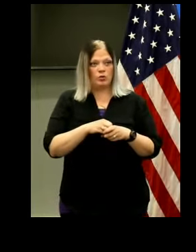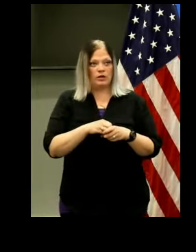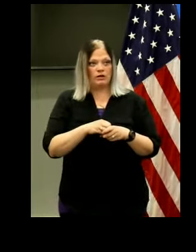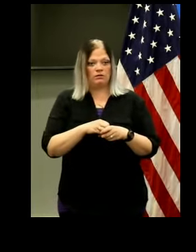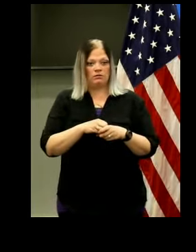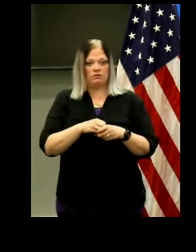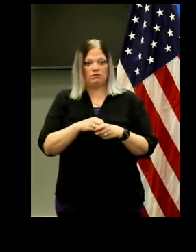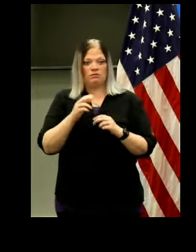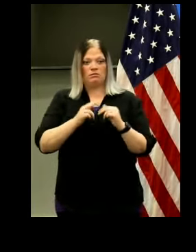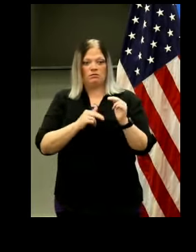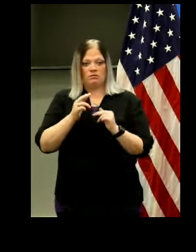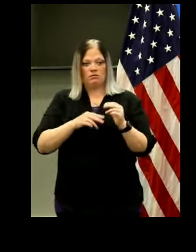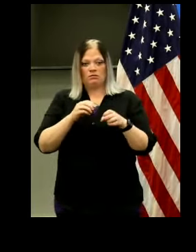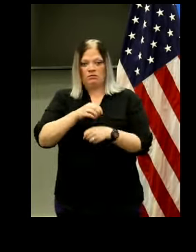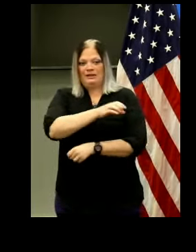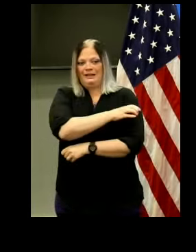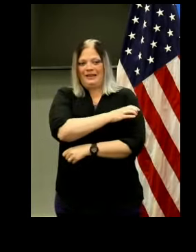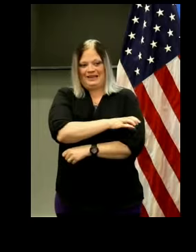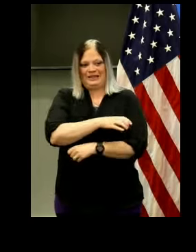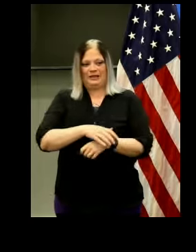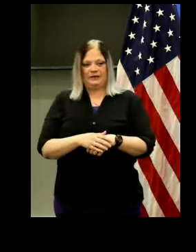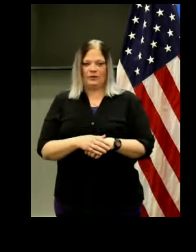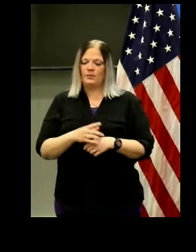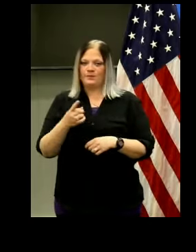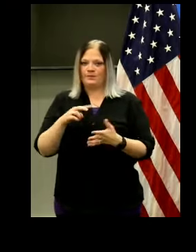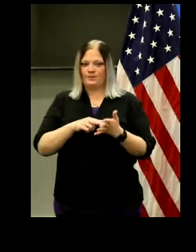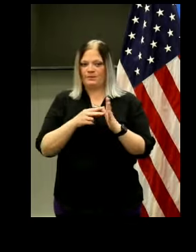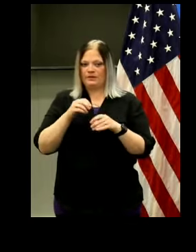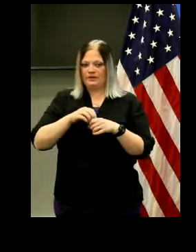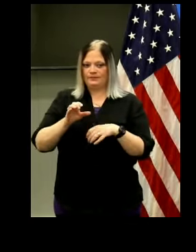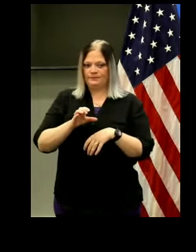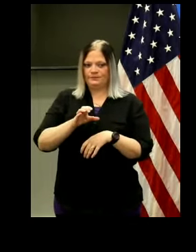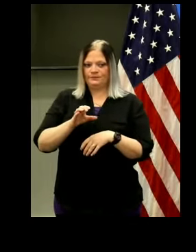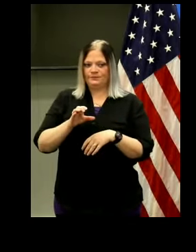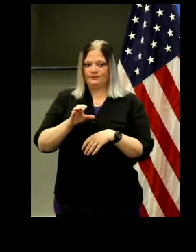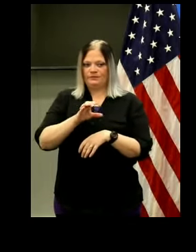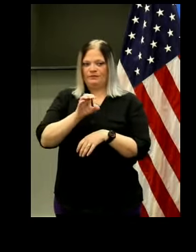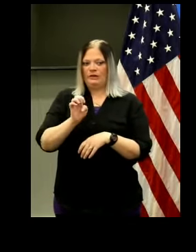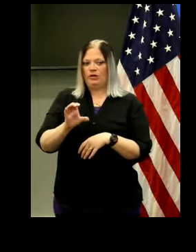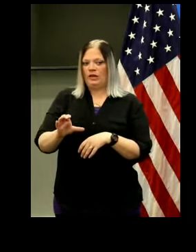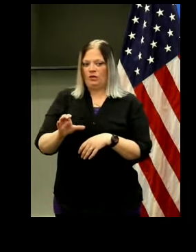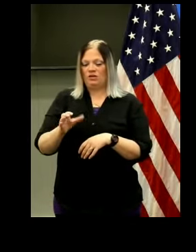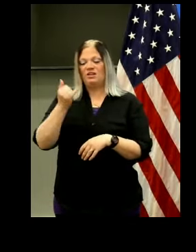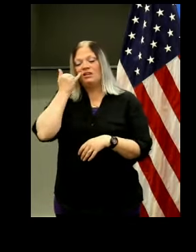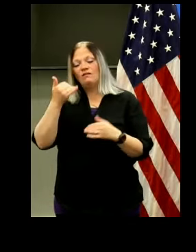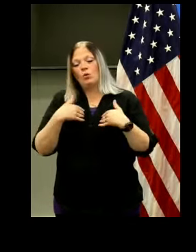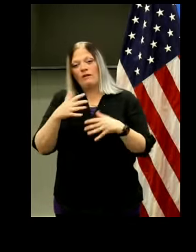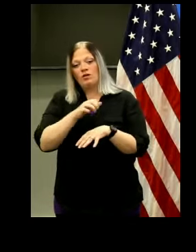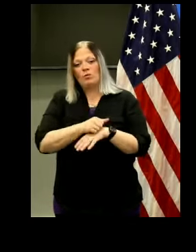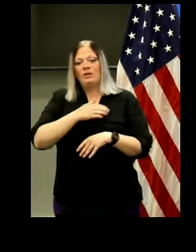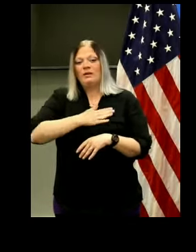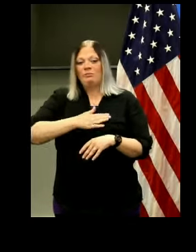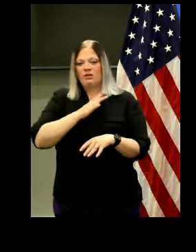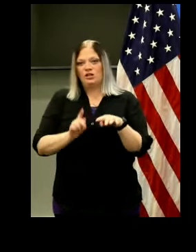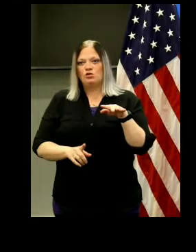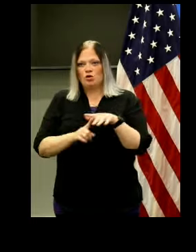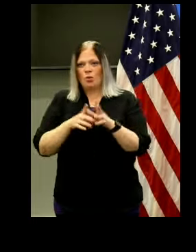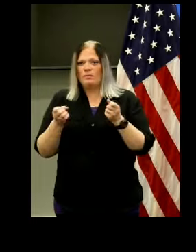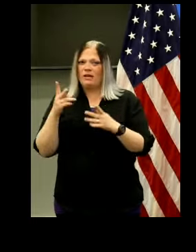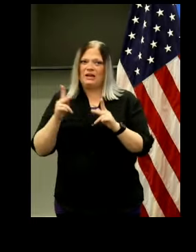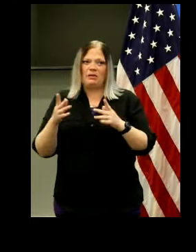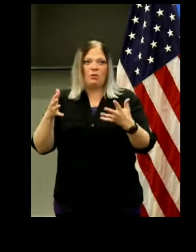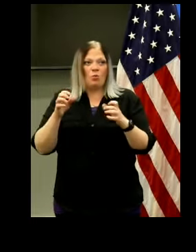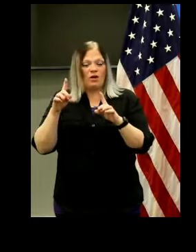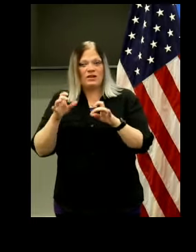the clinic. So, and please, if you have an appointment scheduled, please show up, because there are a lot of people that want to get tested, and then you're taking